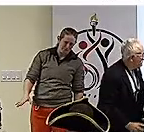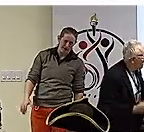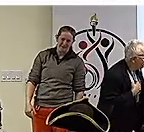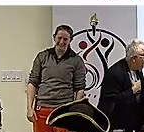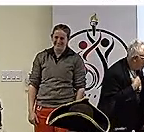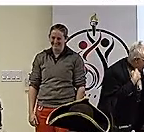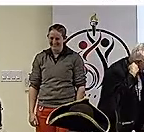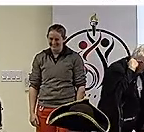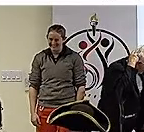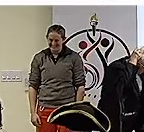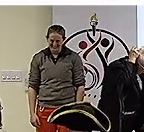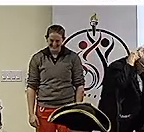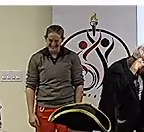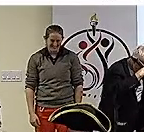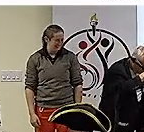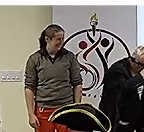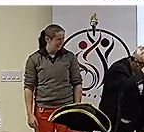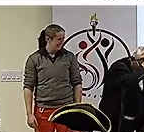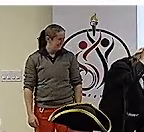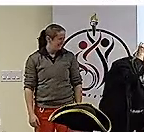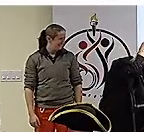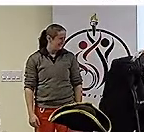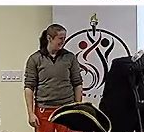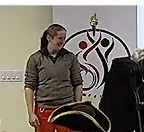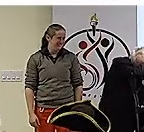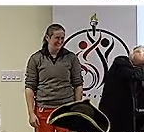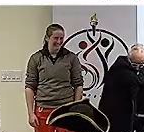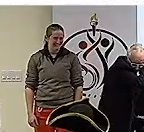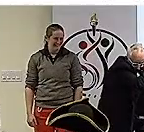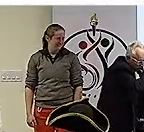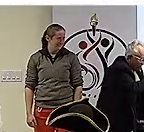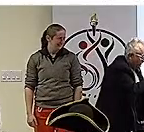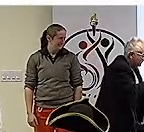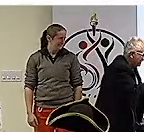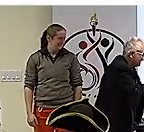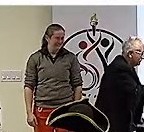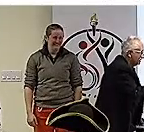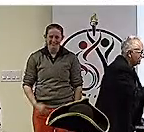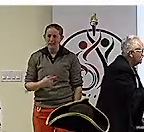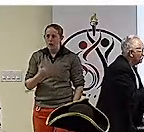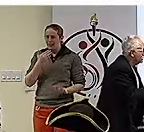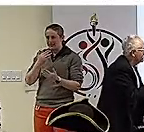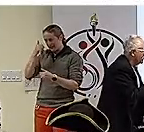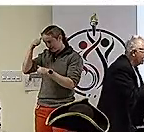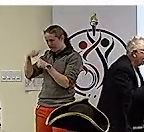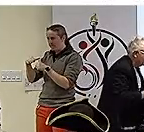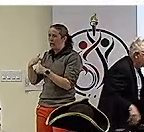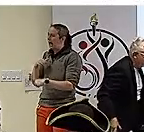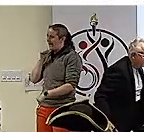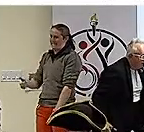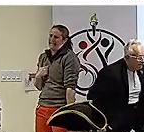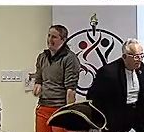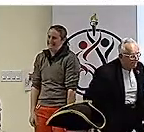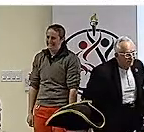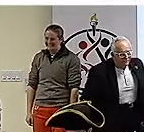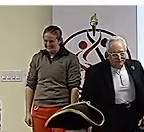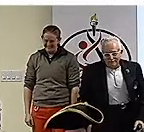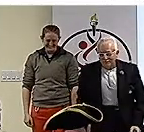Get a microphone back. Yeah, that's great. Thanks for remembering. Well, I can remember, actually. Ready to give the microphone Yeah, yeah. back?